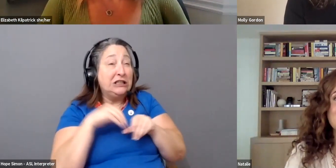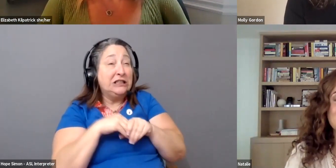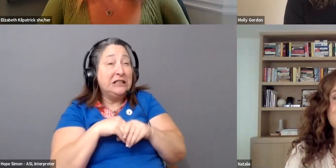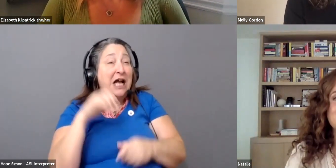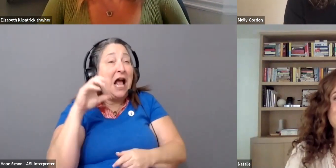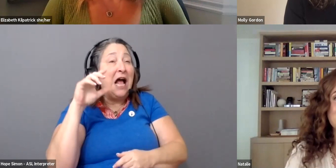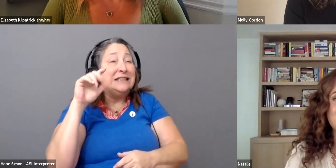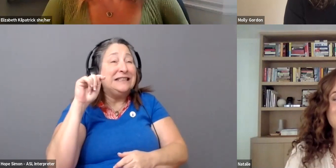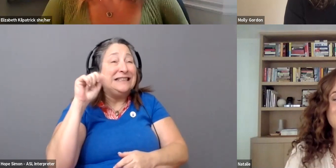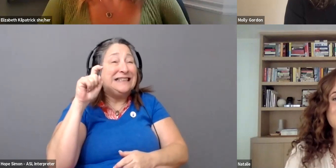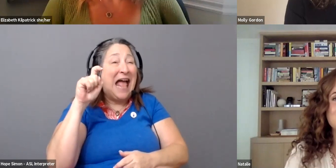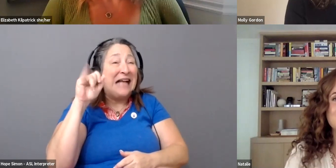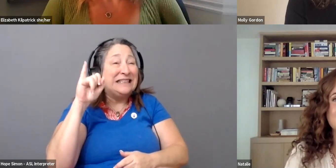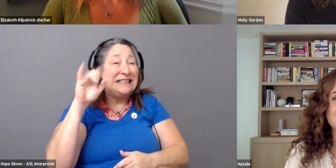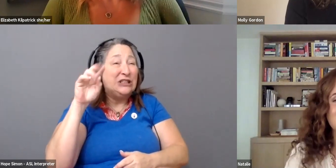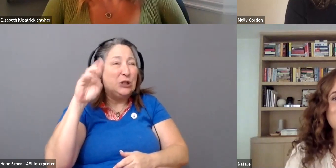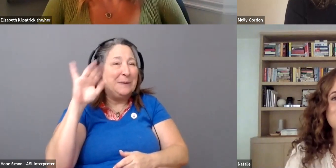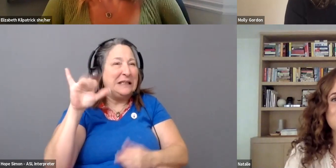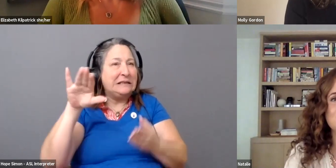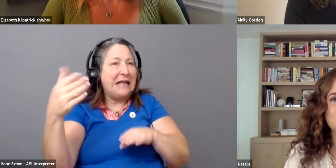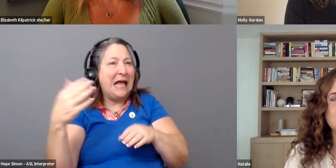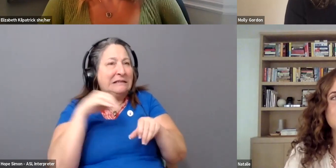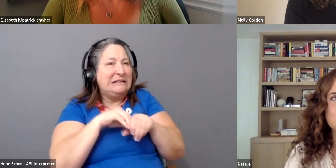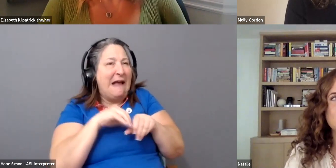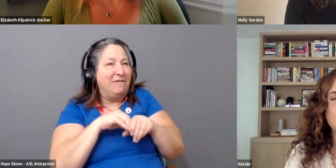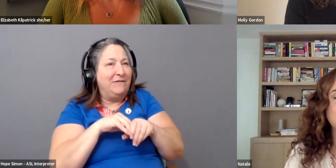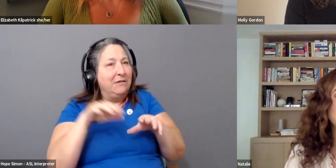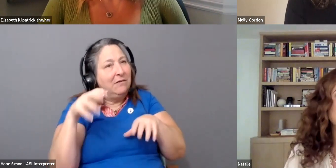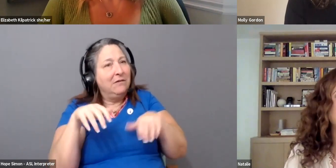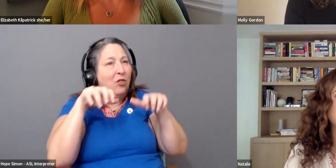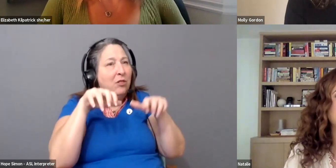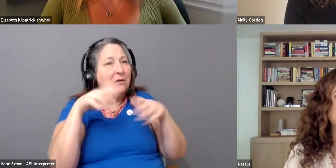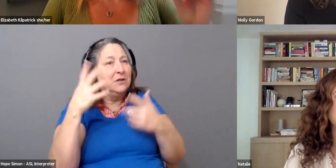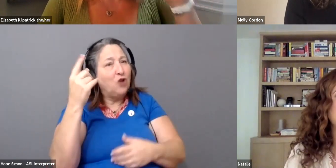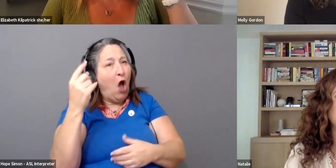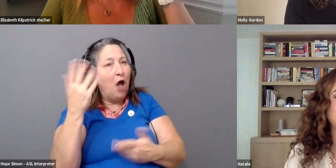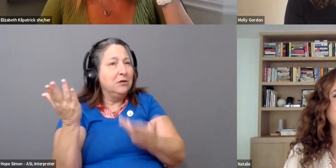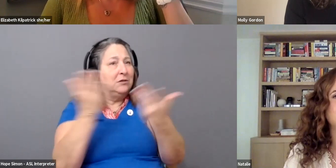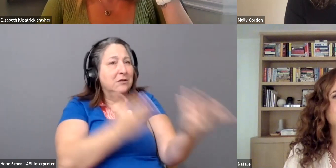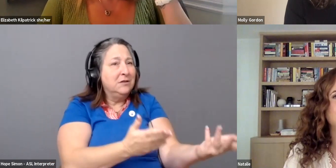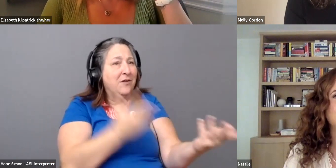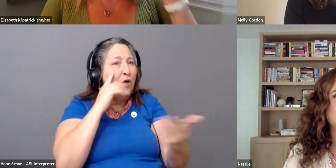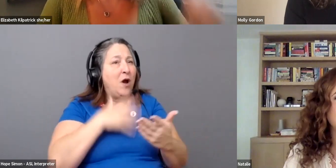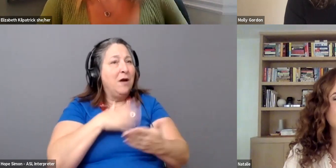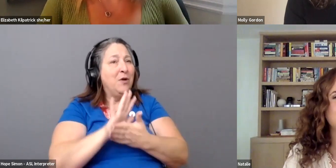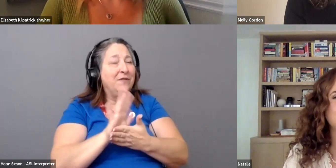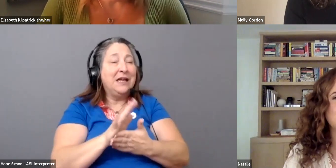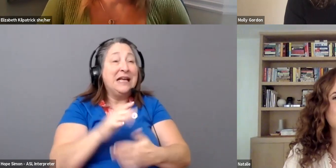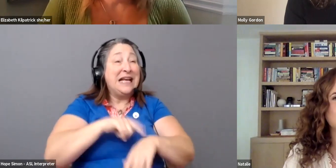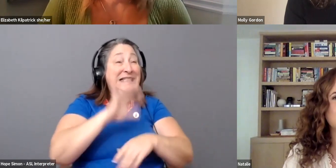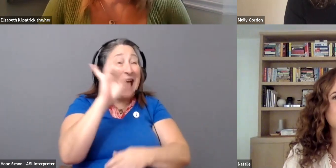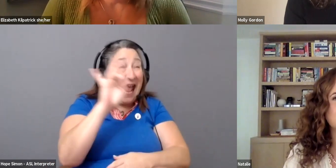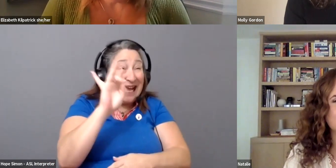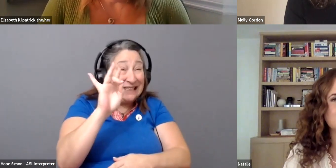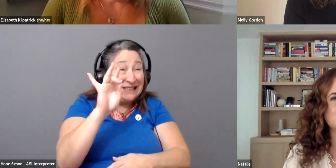was like the biggest director. I think it was just like, I think they thought it was a joke. I was like, how quickly, it's 8 p.m. By 9 a.m.